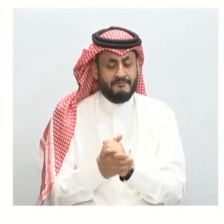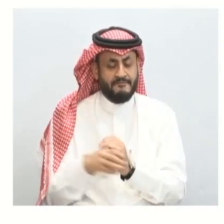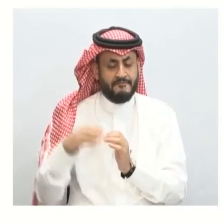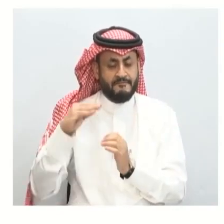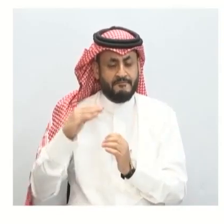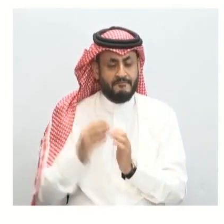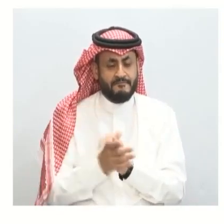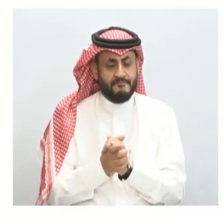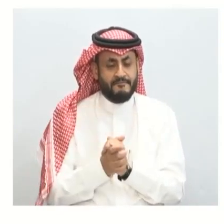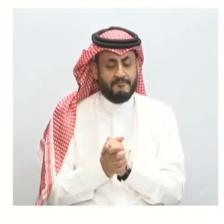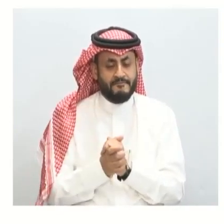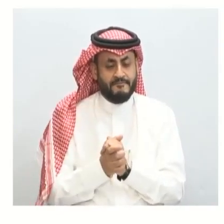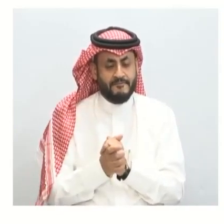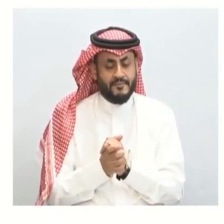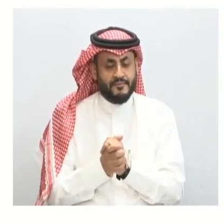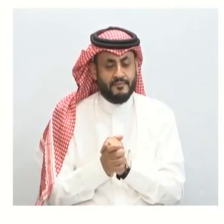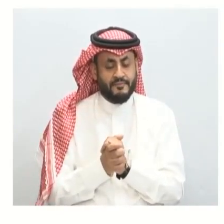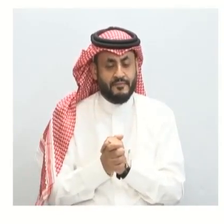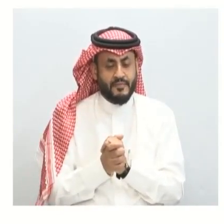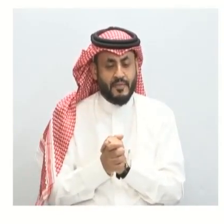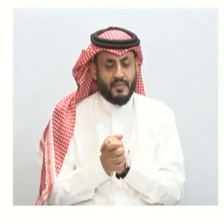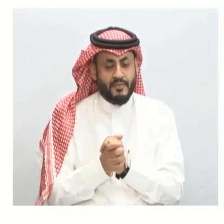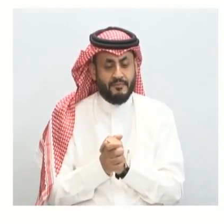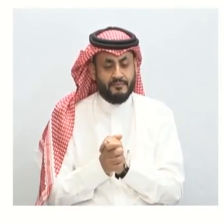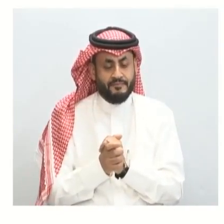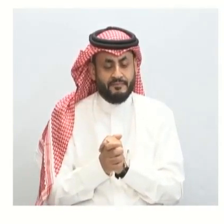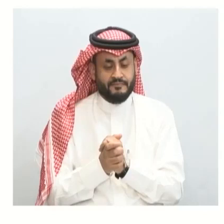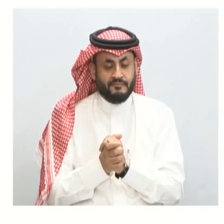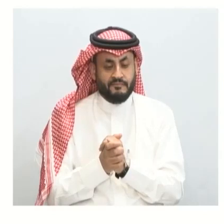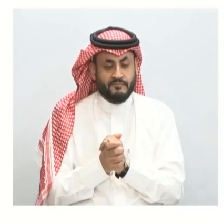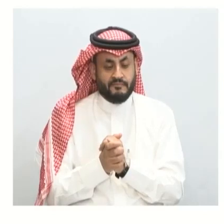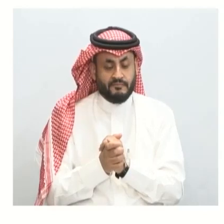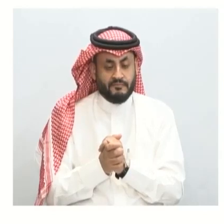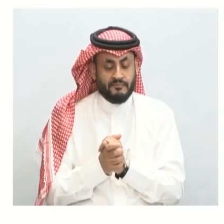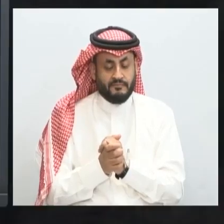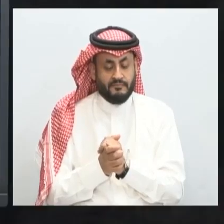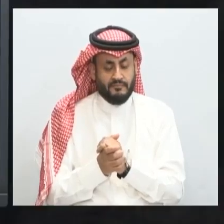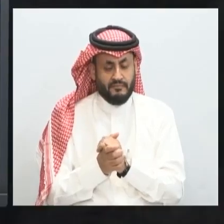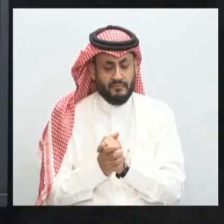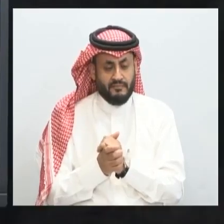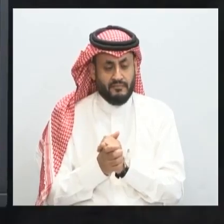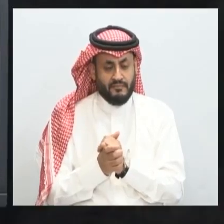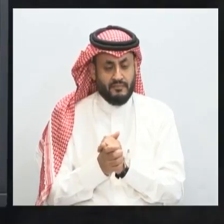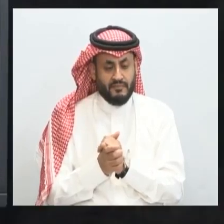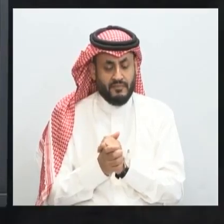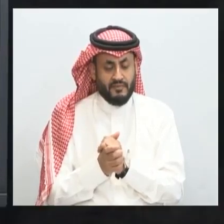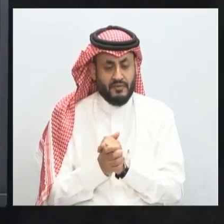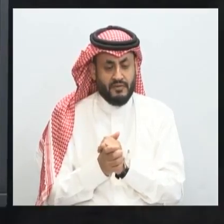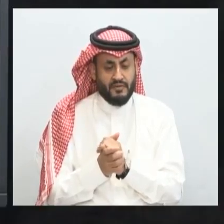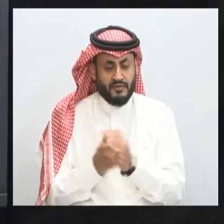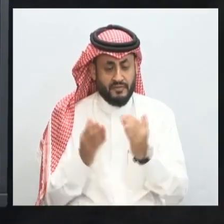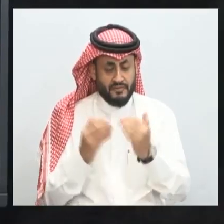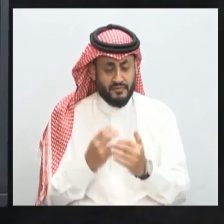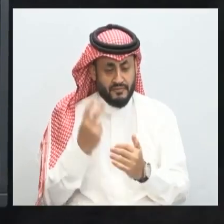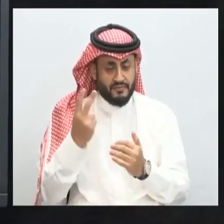the SETI scientists and the SETI at home program volunteers. So this matches the discussion that we had. And also